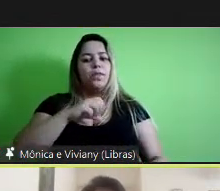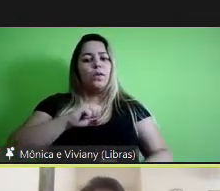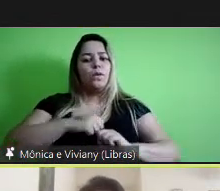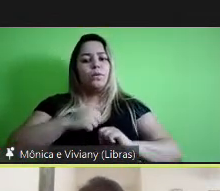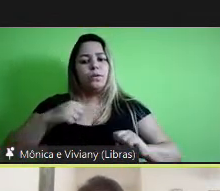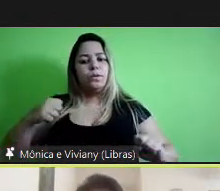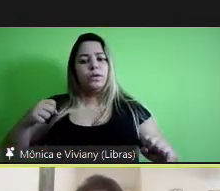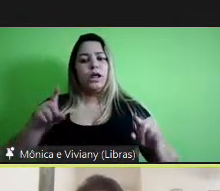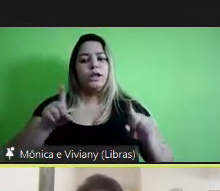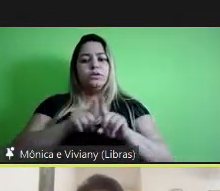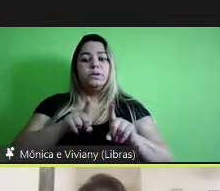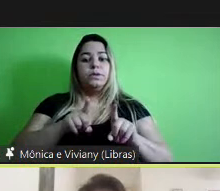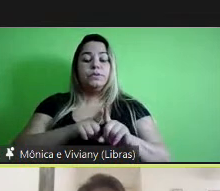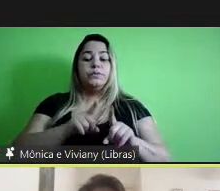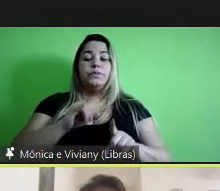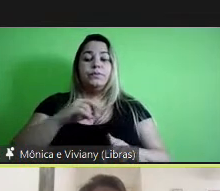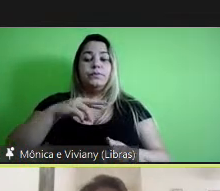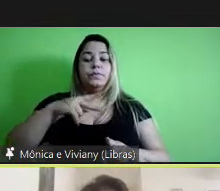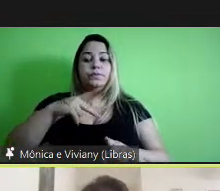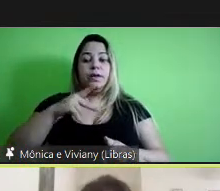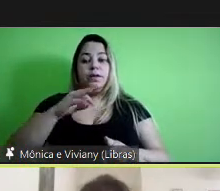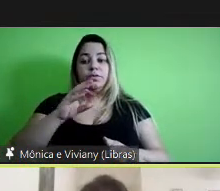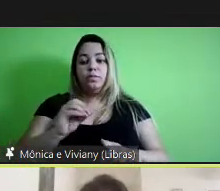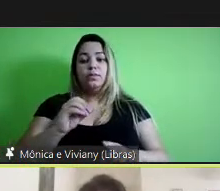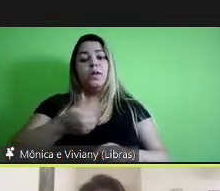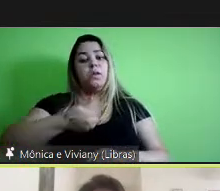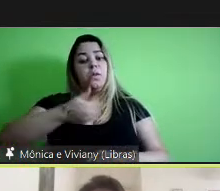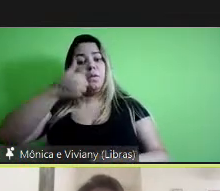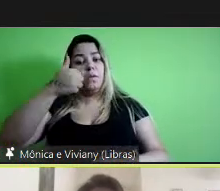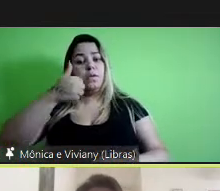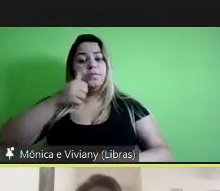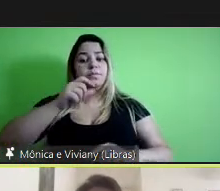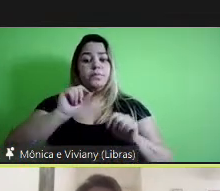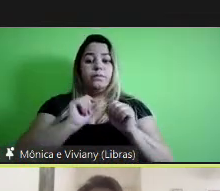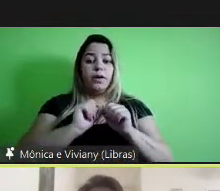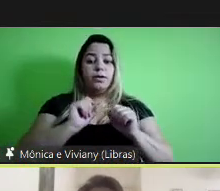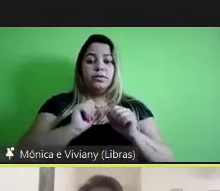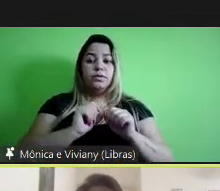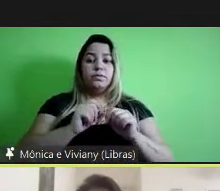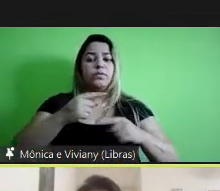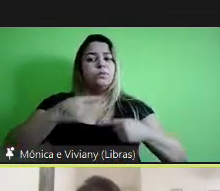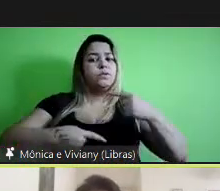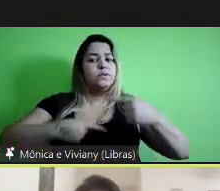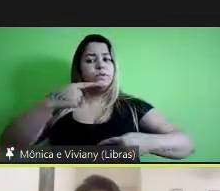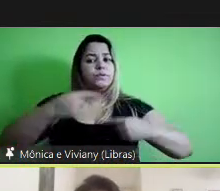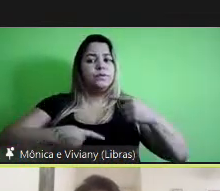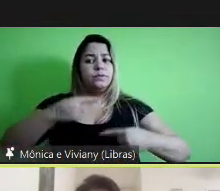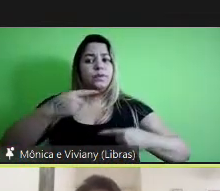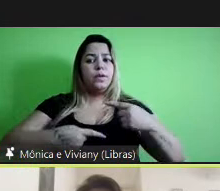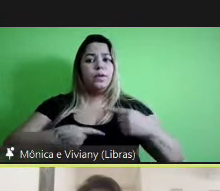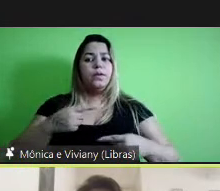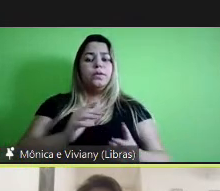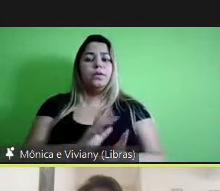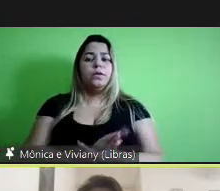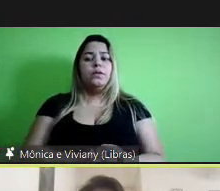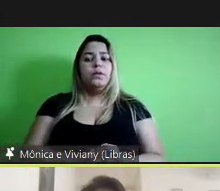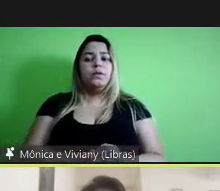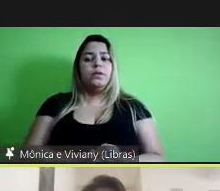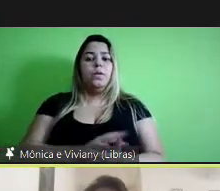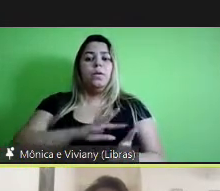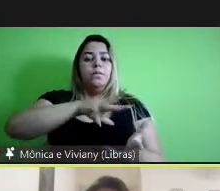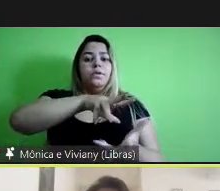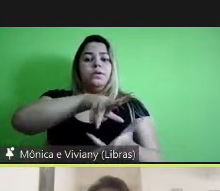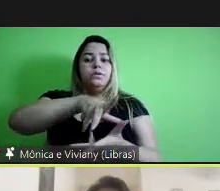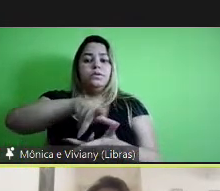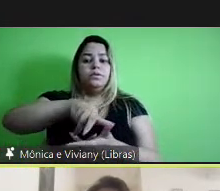that has a huge impact. So I wonder if that's the best way for us to produce this. Is